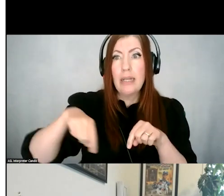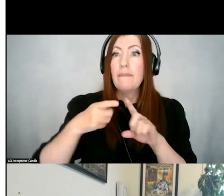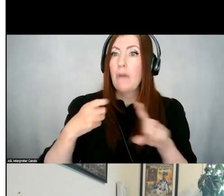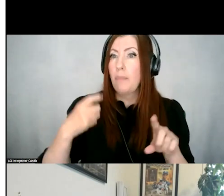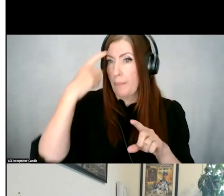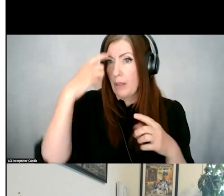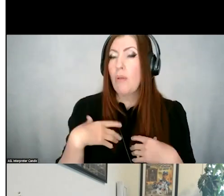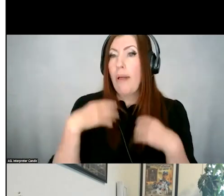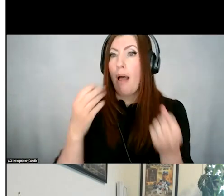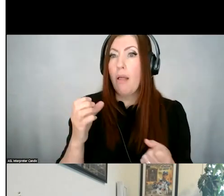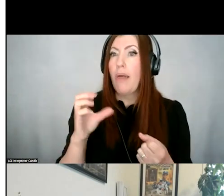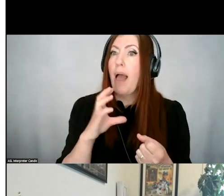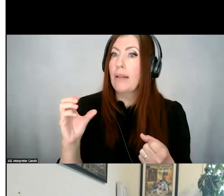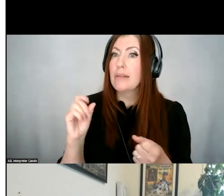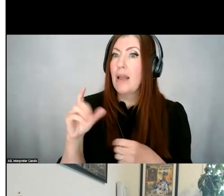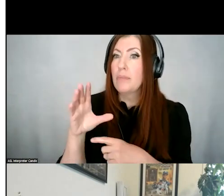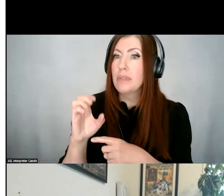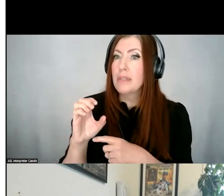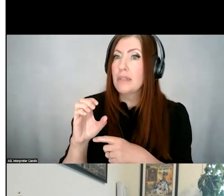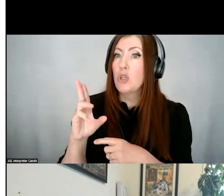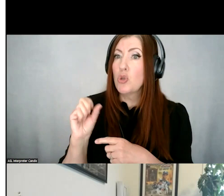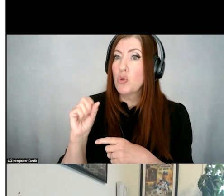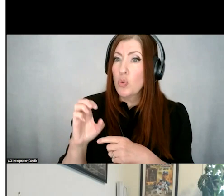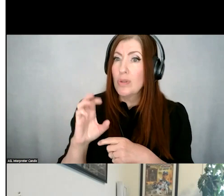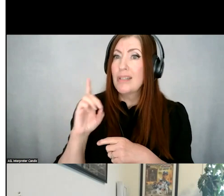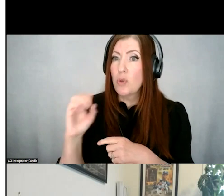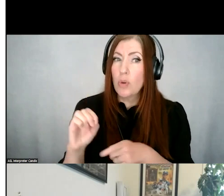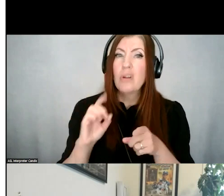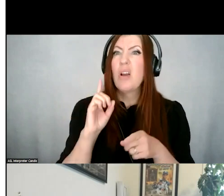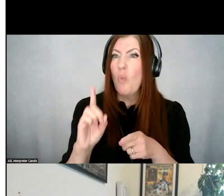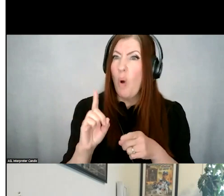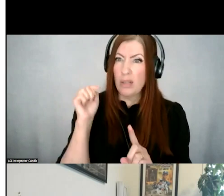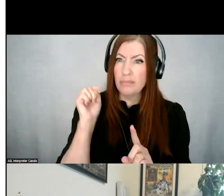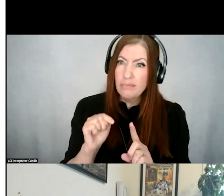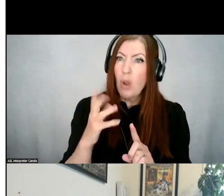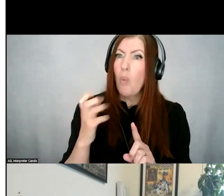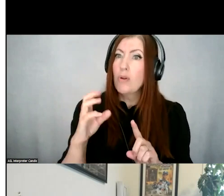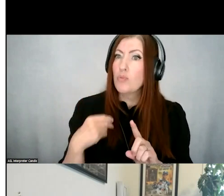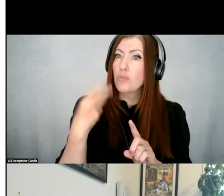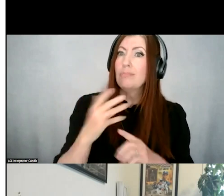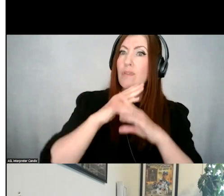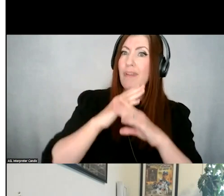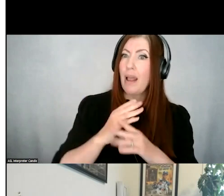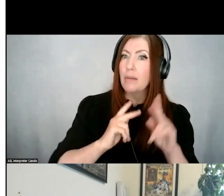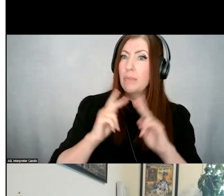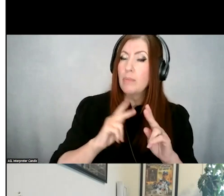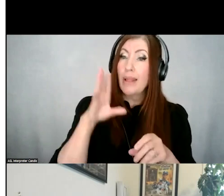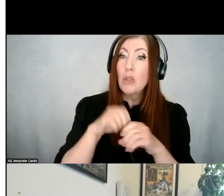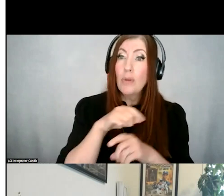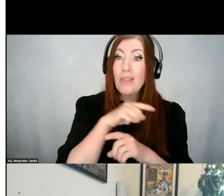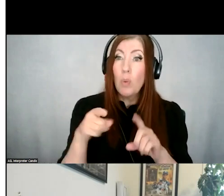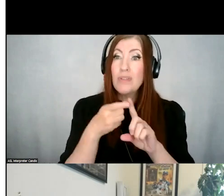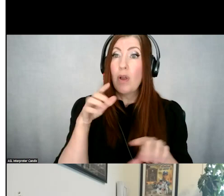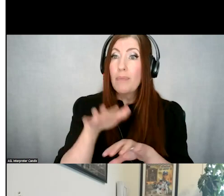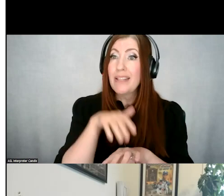and substance use disorder. One of the main goals of crisis intervention services is to prevent people, including those from Indigenous